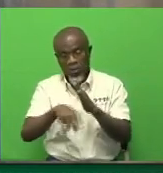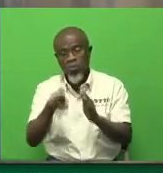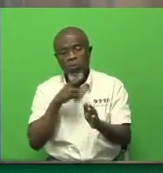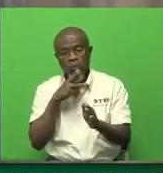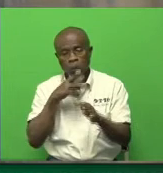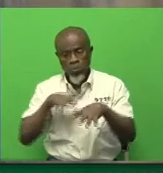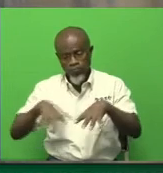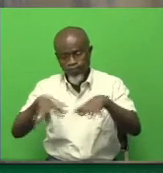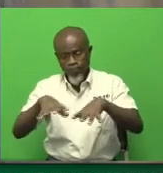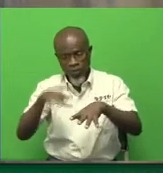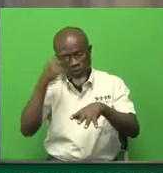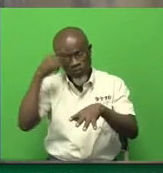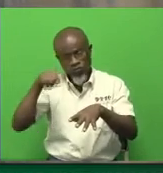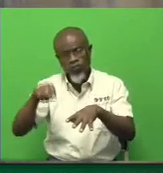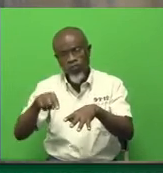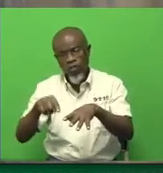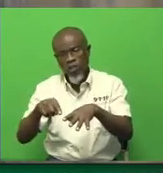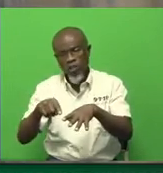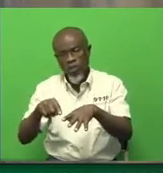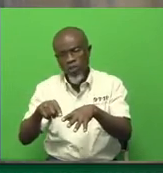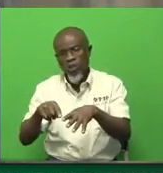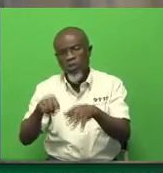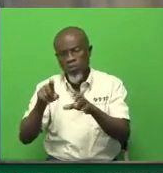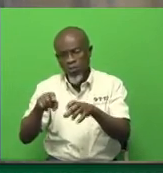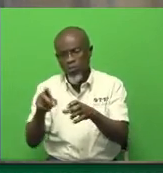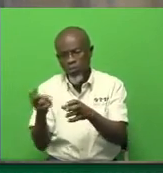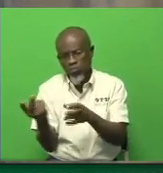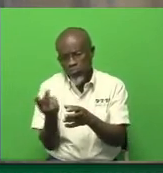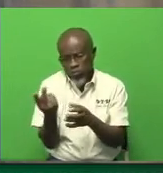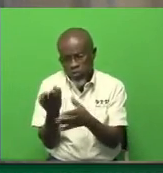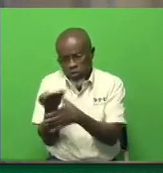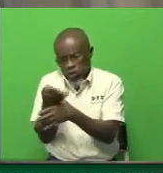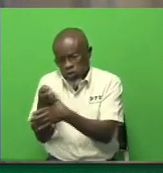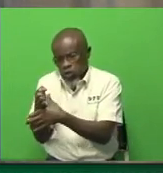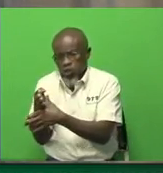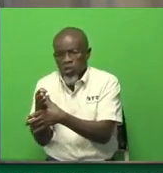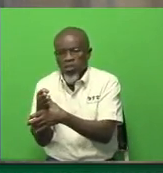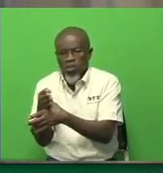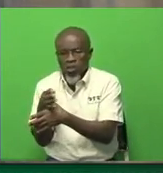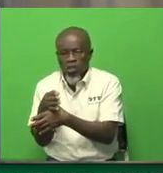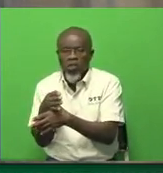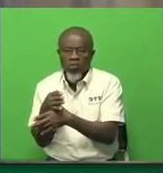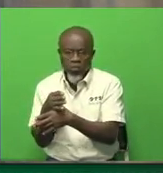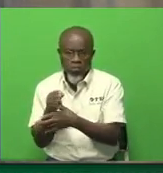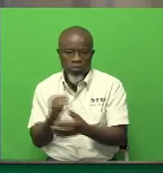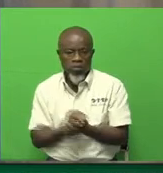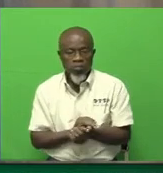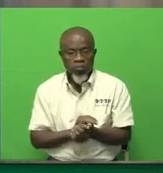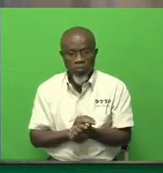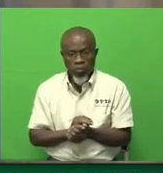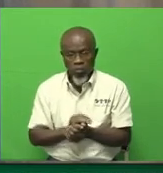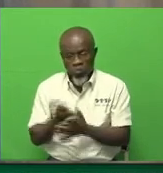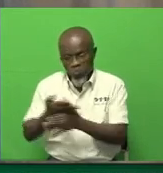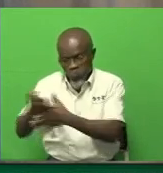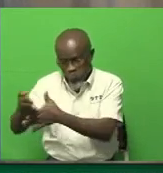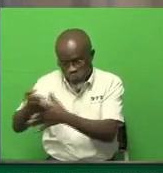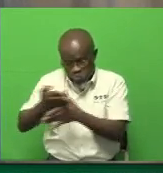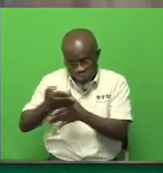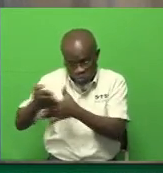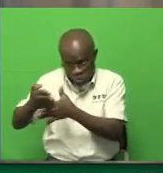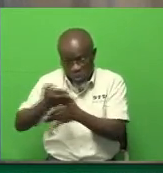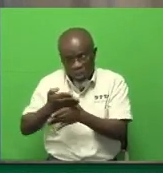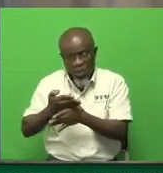production sharing regime so minister is spinning top and murder the way of production sharing